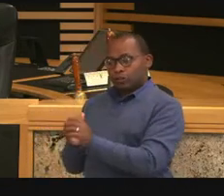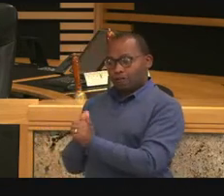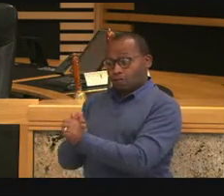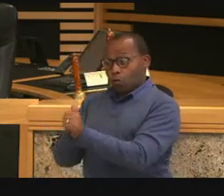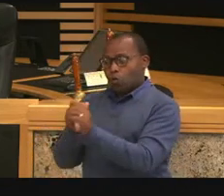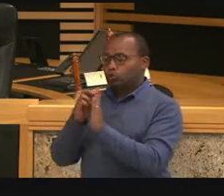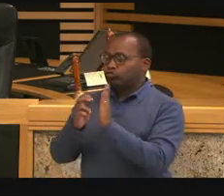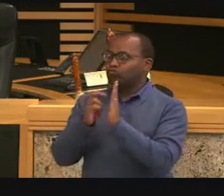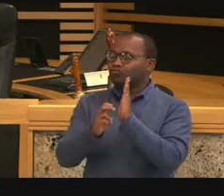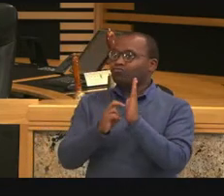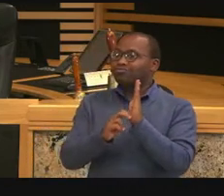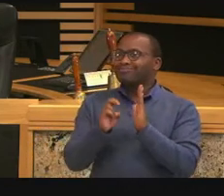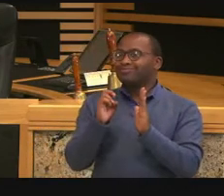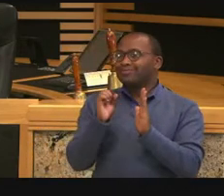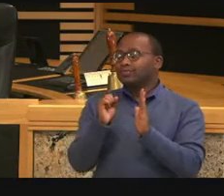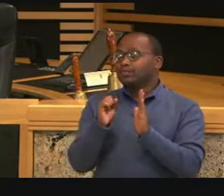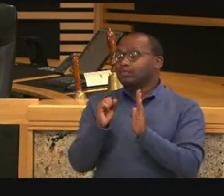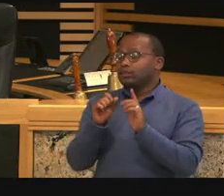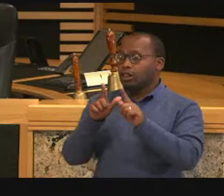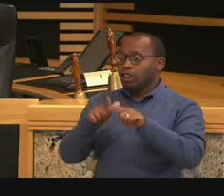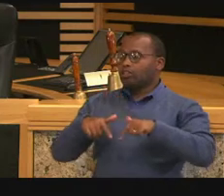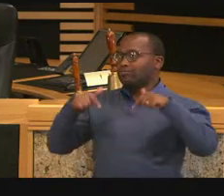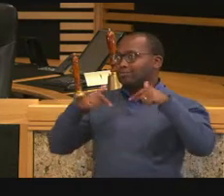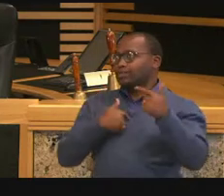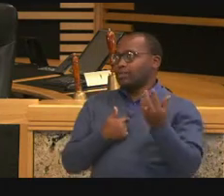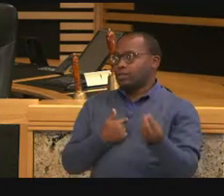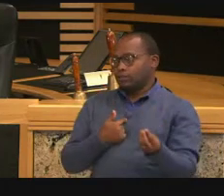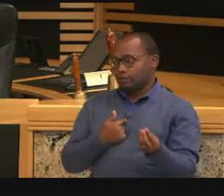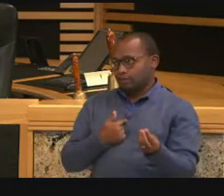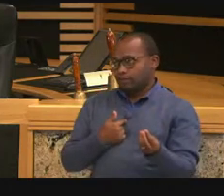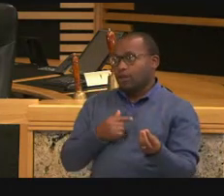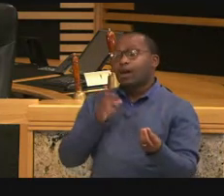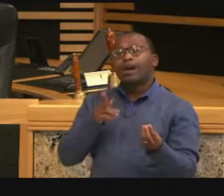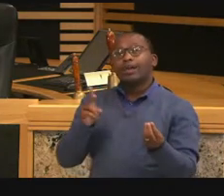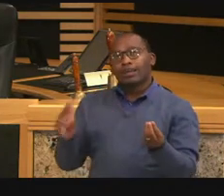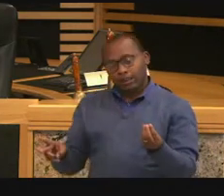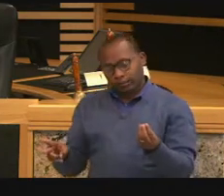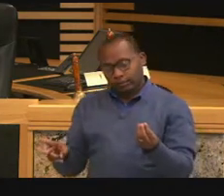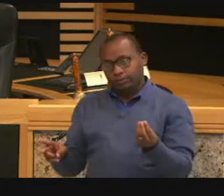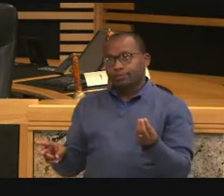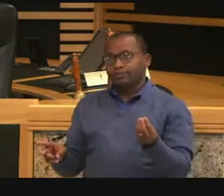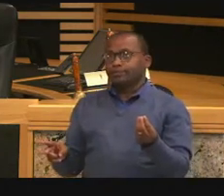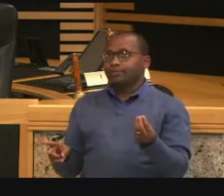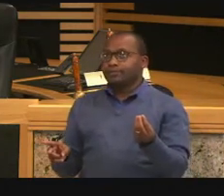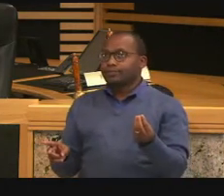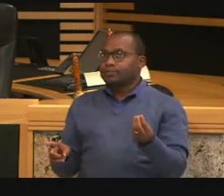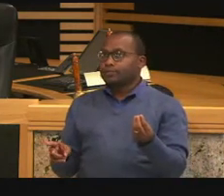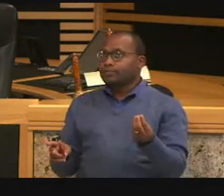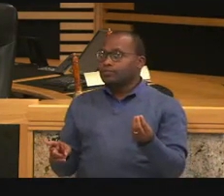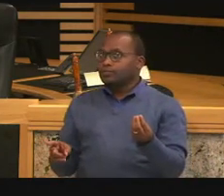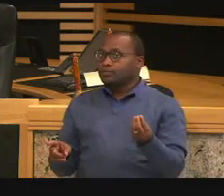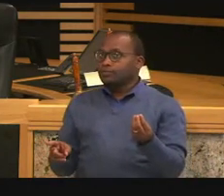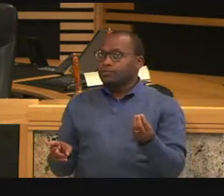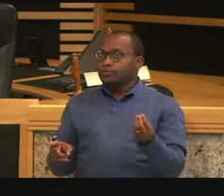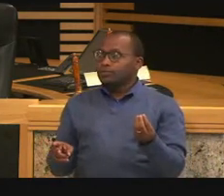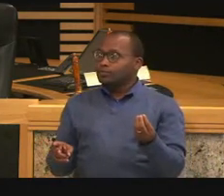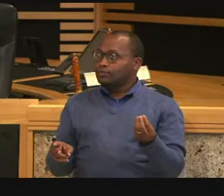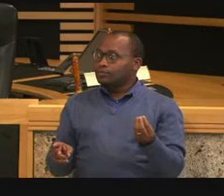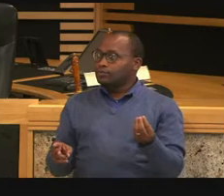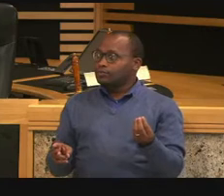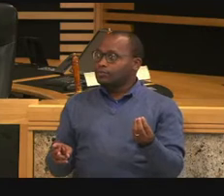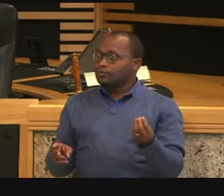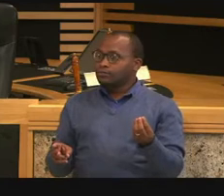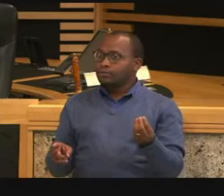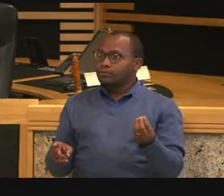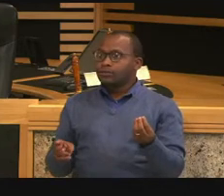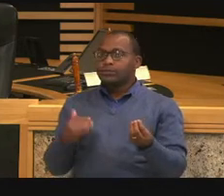legislature. Once again, Chair, it seems as if I'll be playing an old scratch